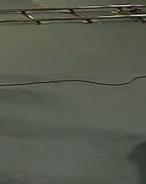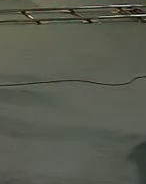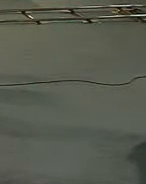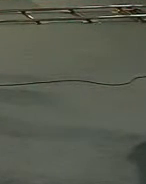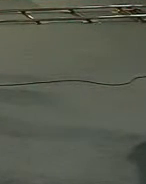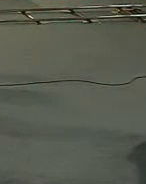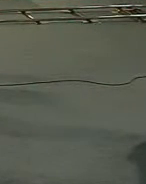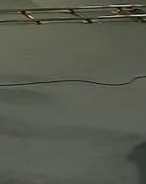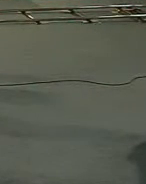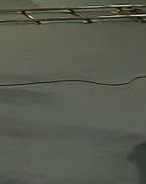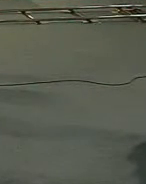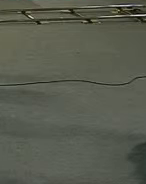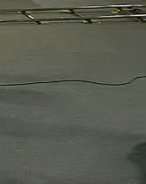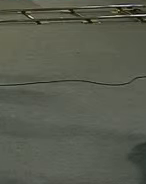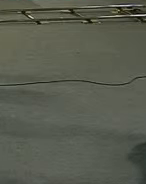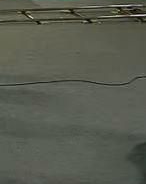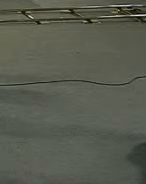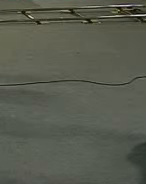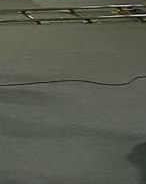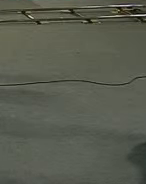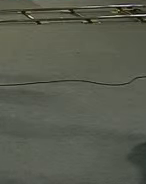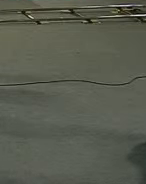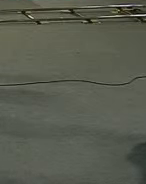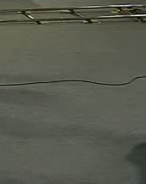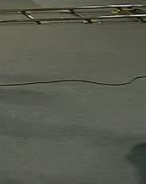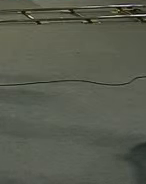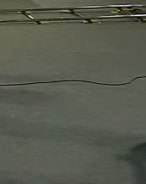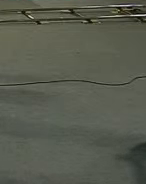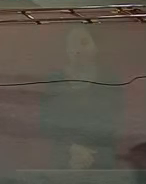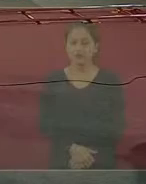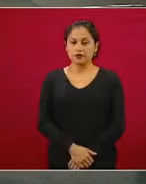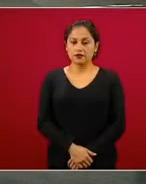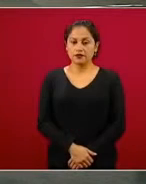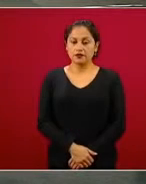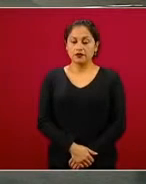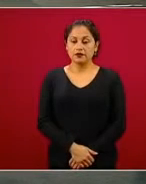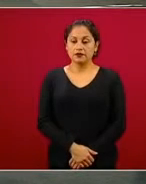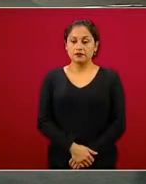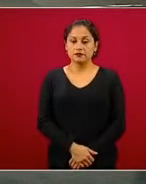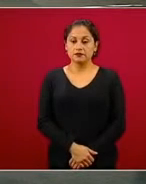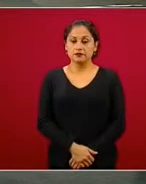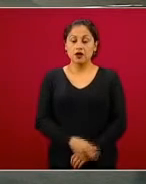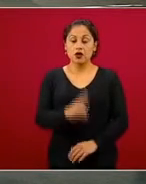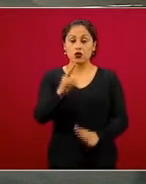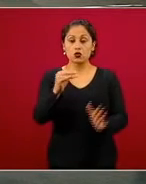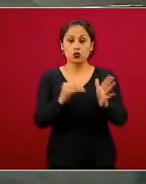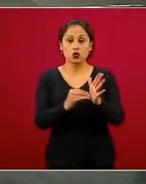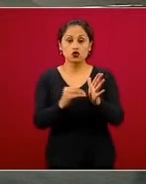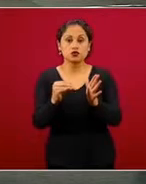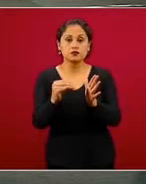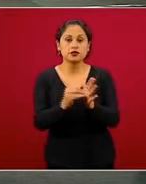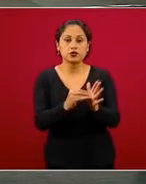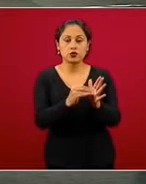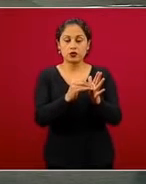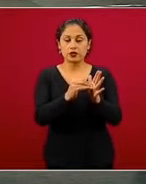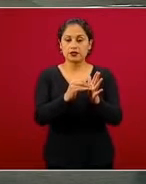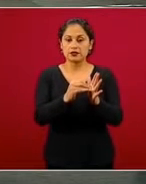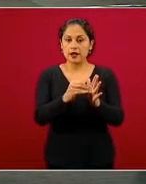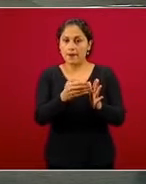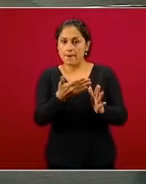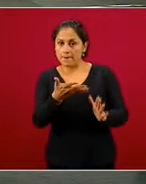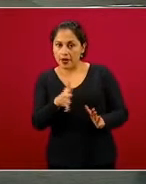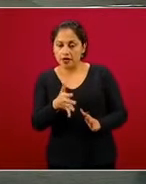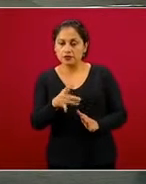look at the data from other dates, from different days, ever since the pandemic started in the